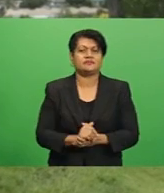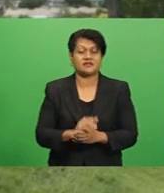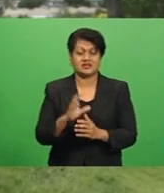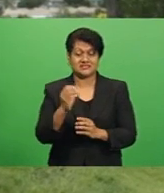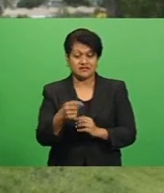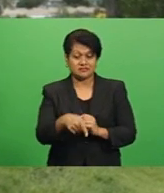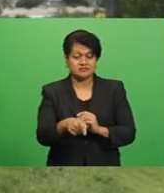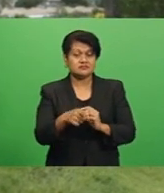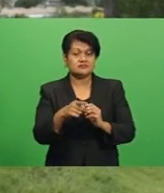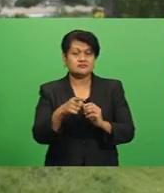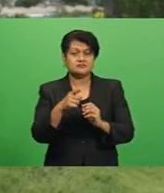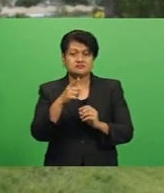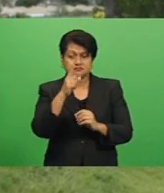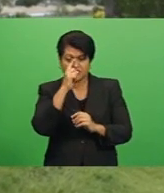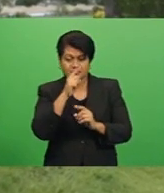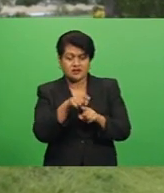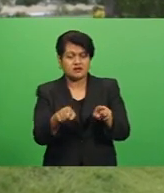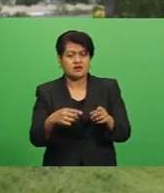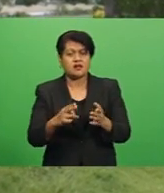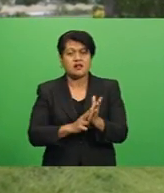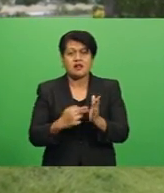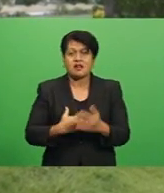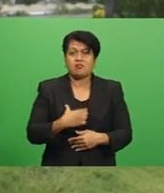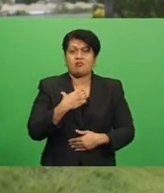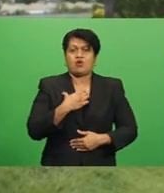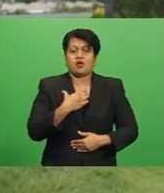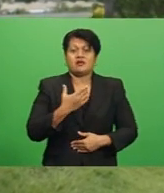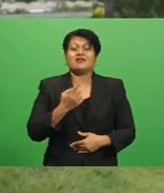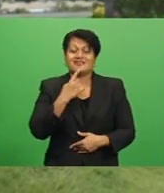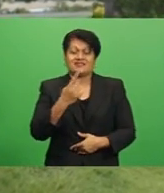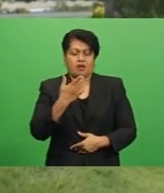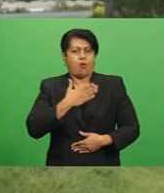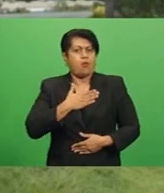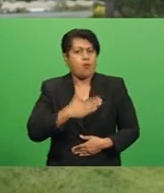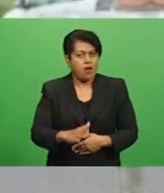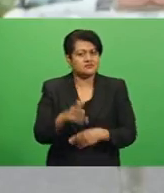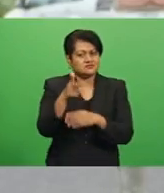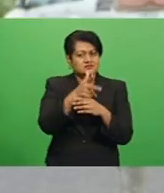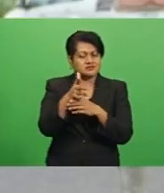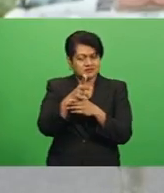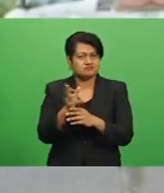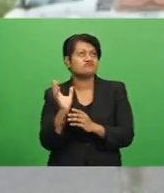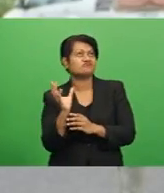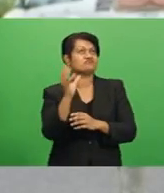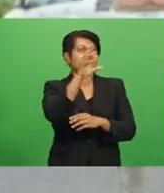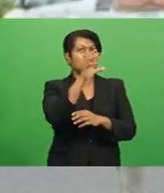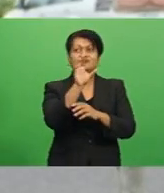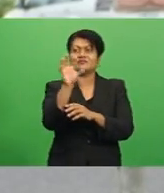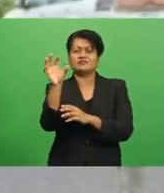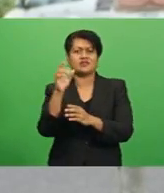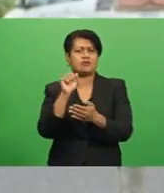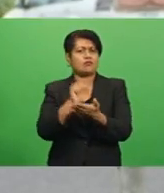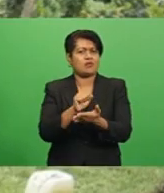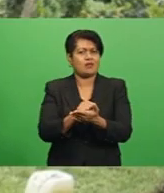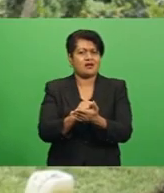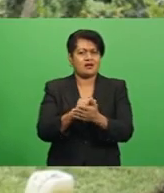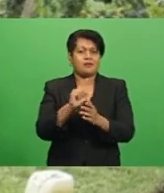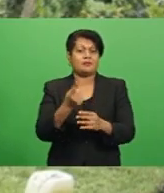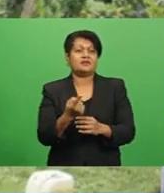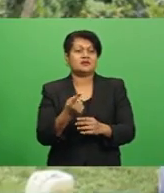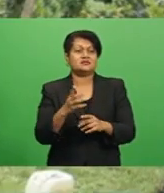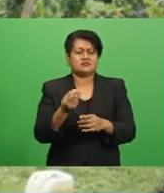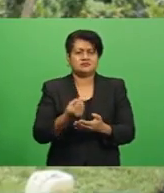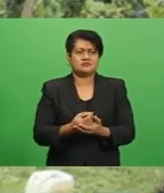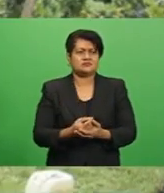mid-road flats in Nambua told FBC News that they want the CCTV cameras to be installed, going against who disagree.